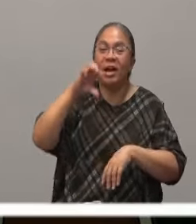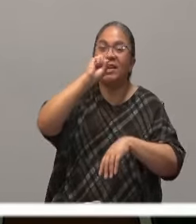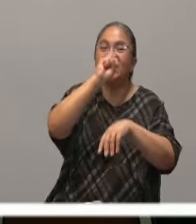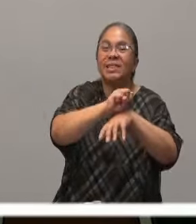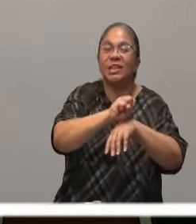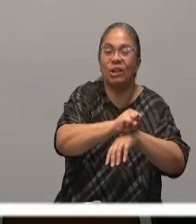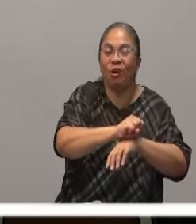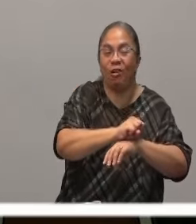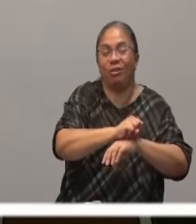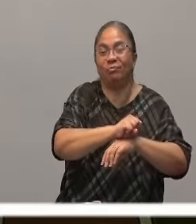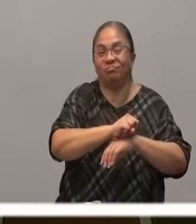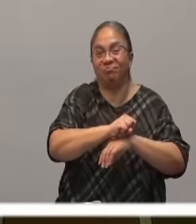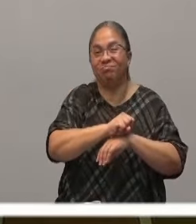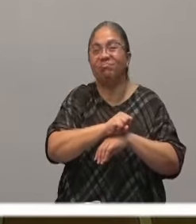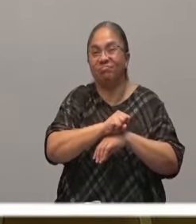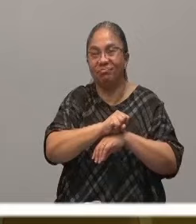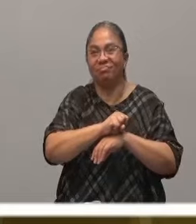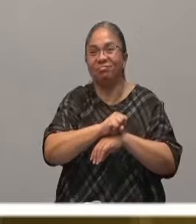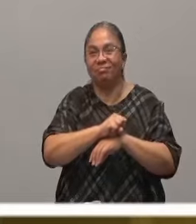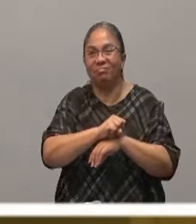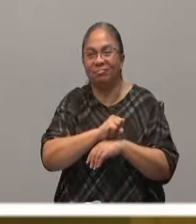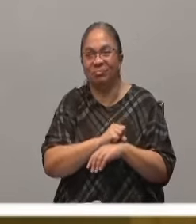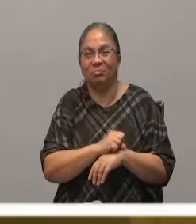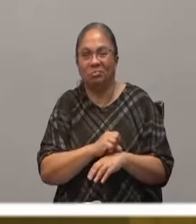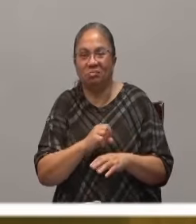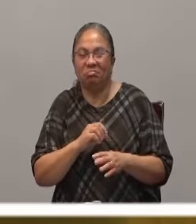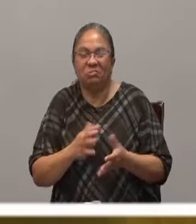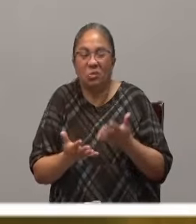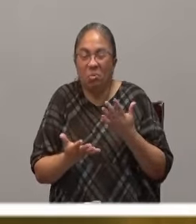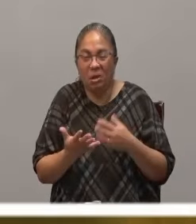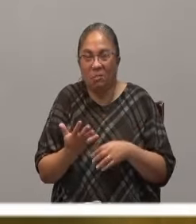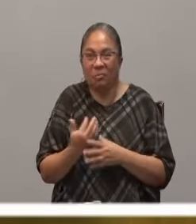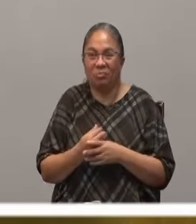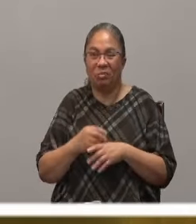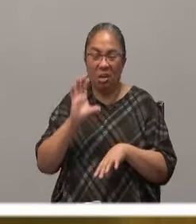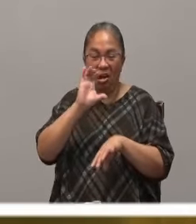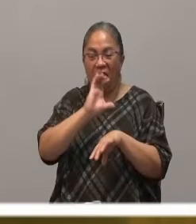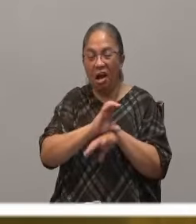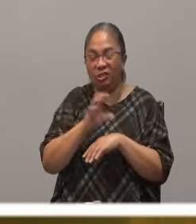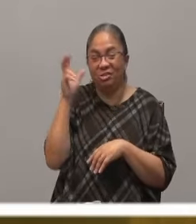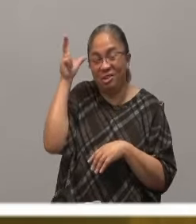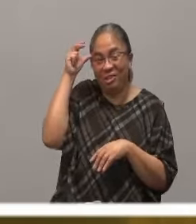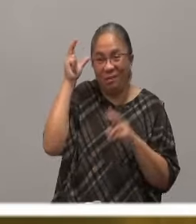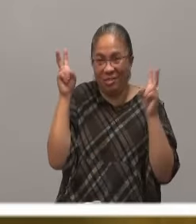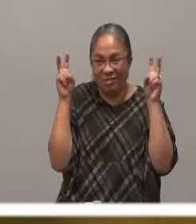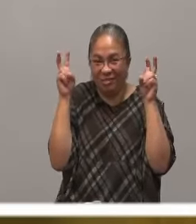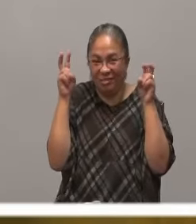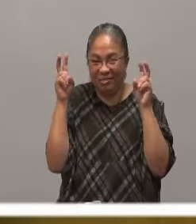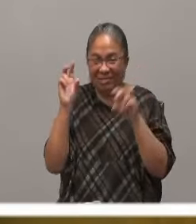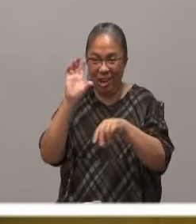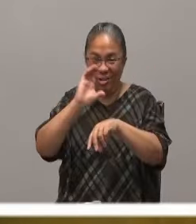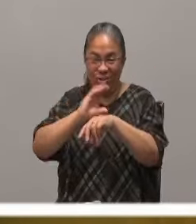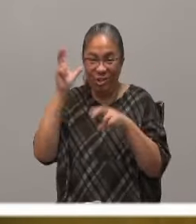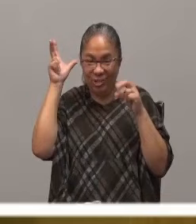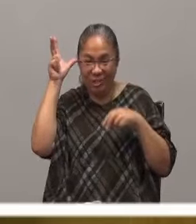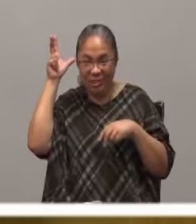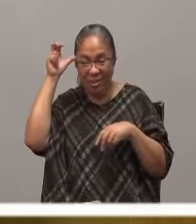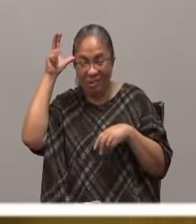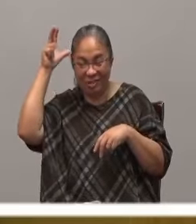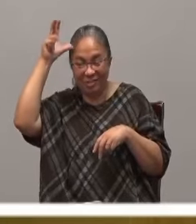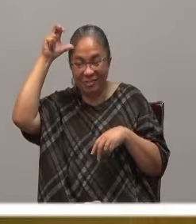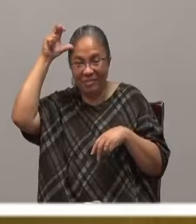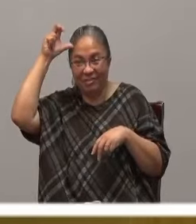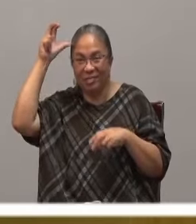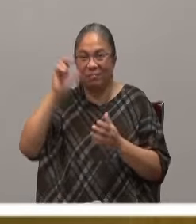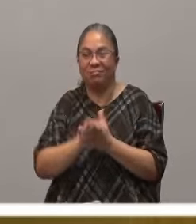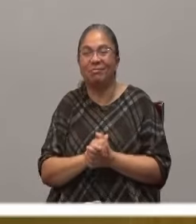synagogue. So let me call him a church devil. Are you good with that? Okay.